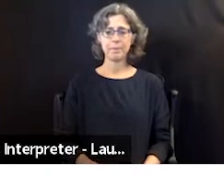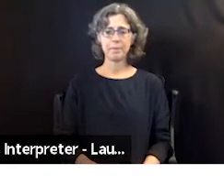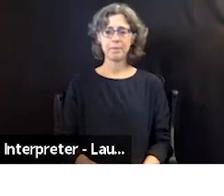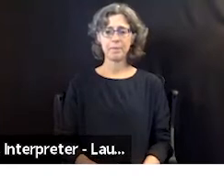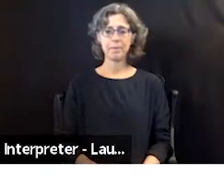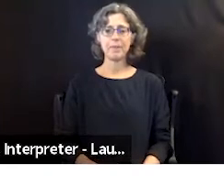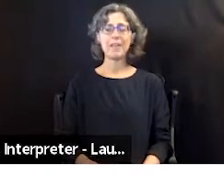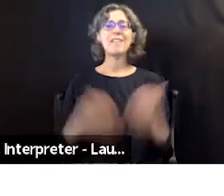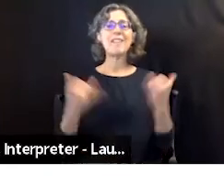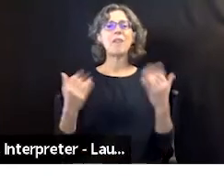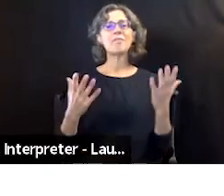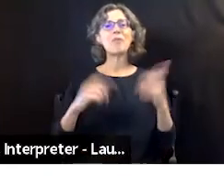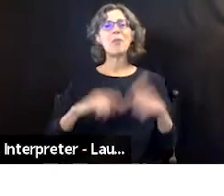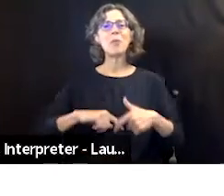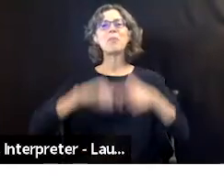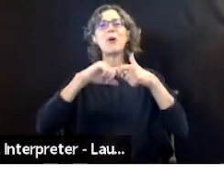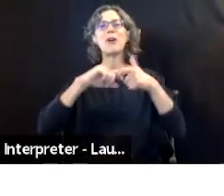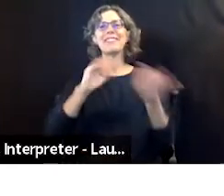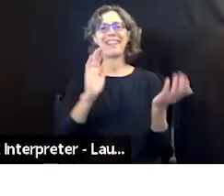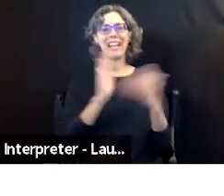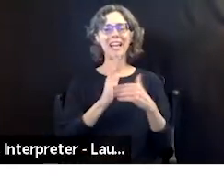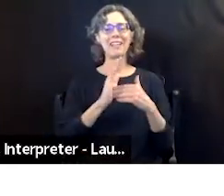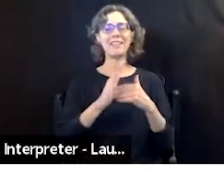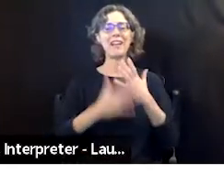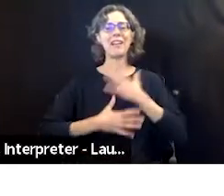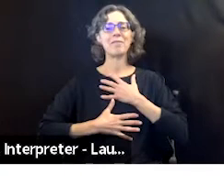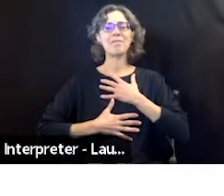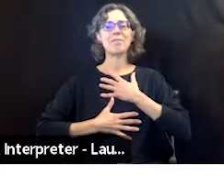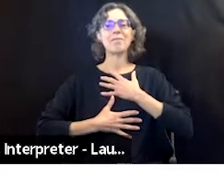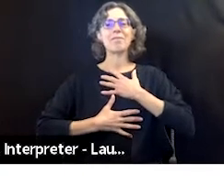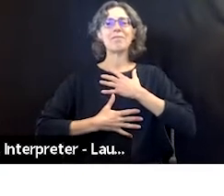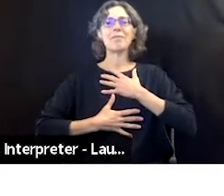Let's pause again and take a deep breath.